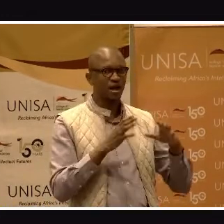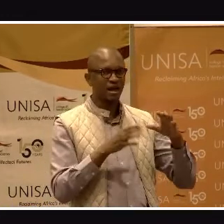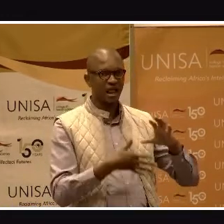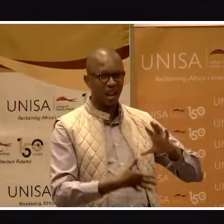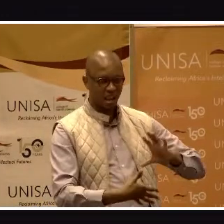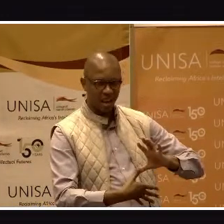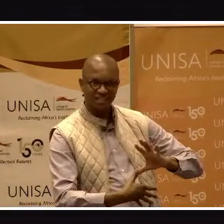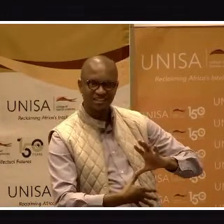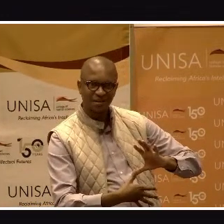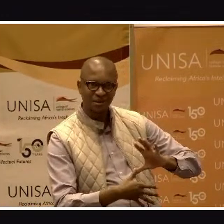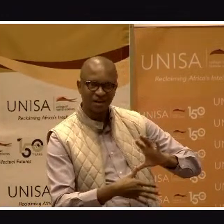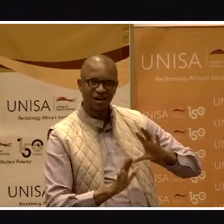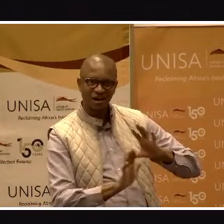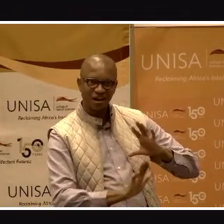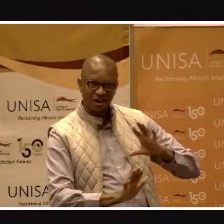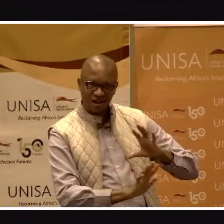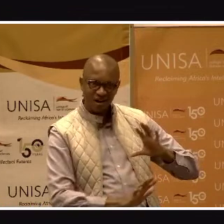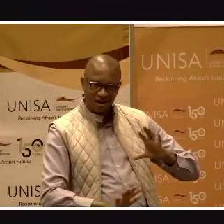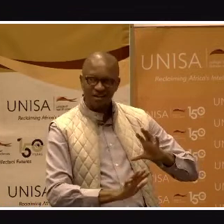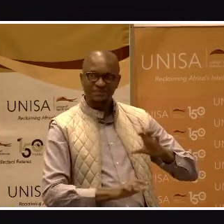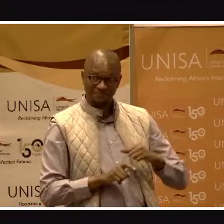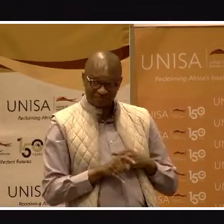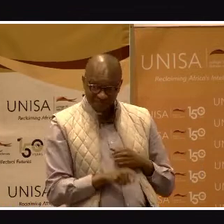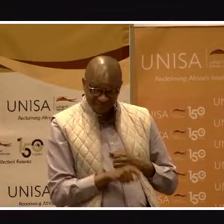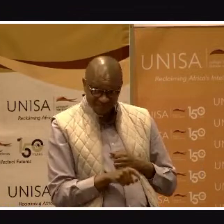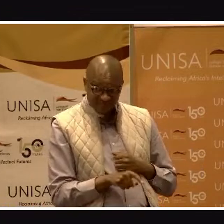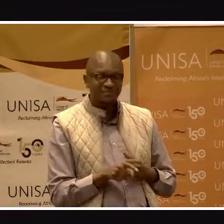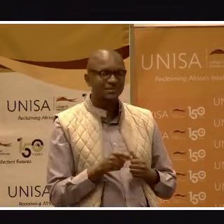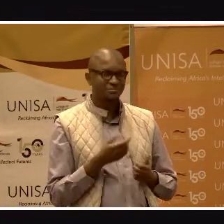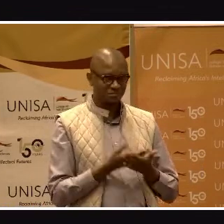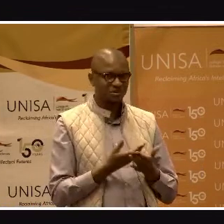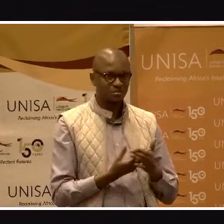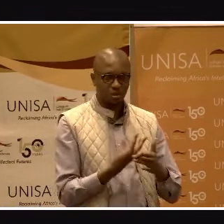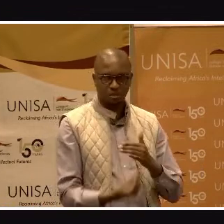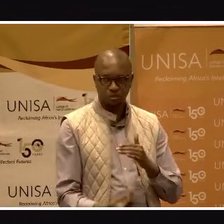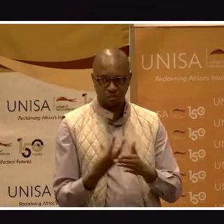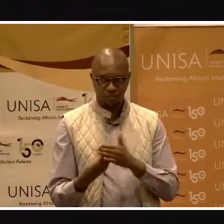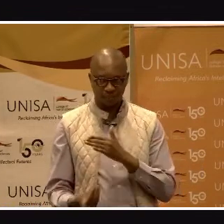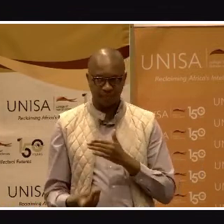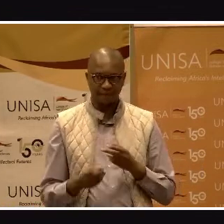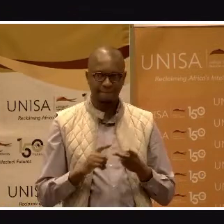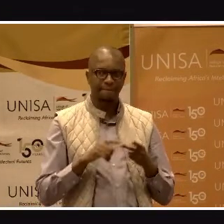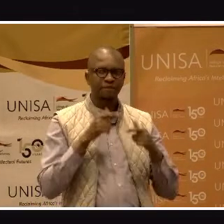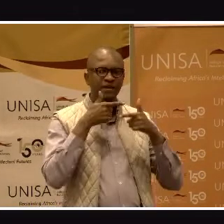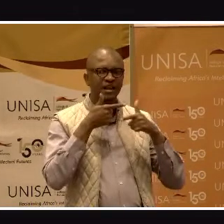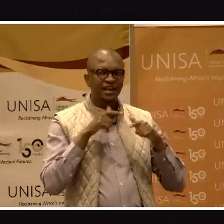efforts that are being made to reclaim them. All right. The Yale linguistic Claire